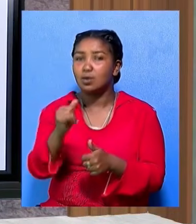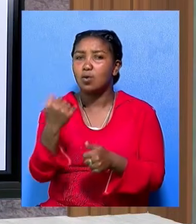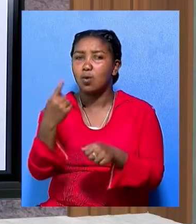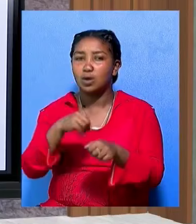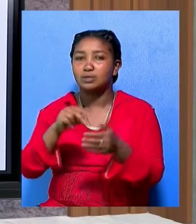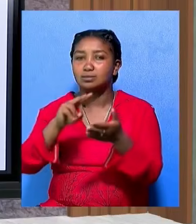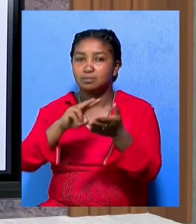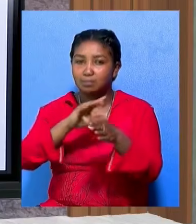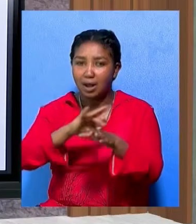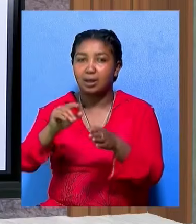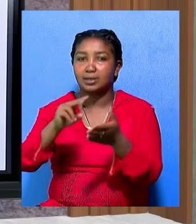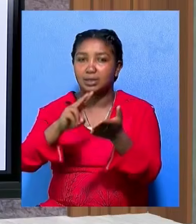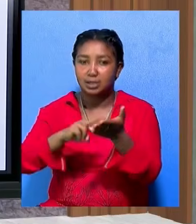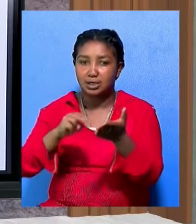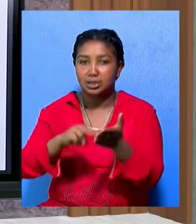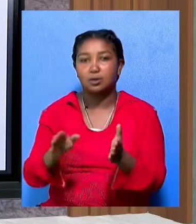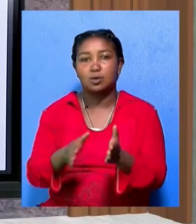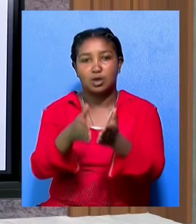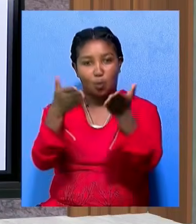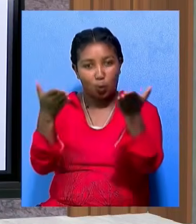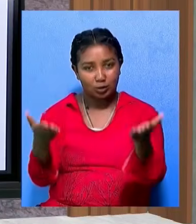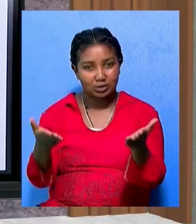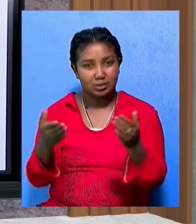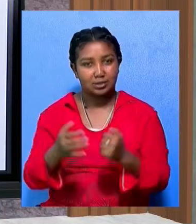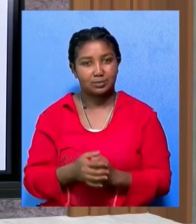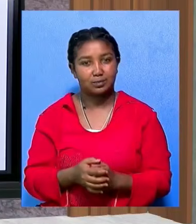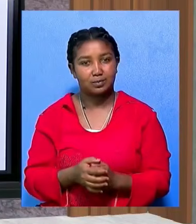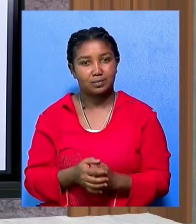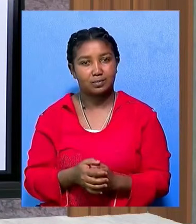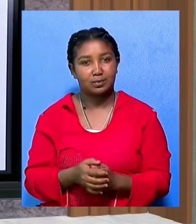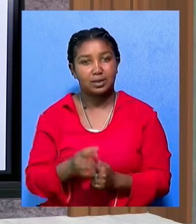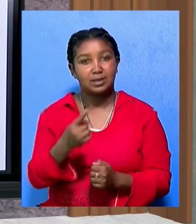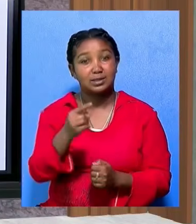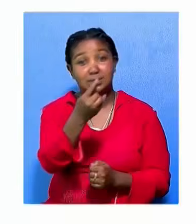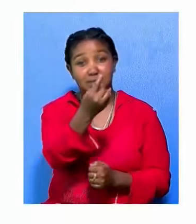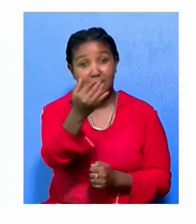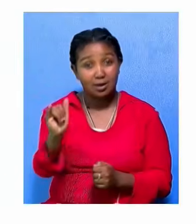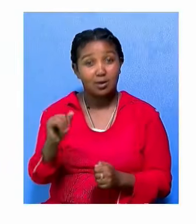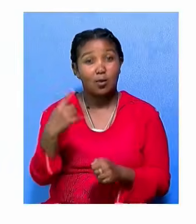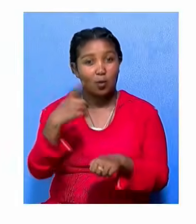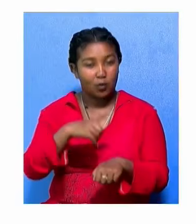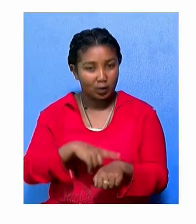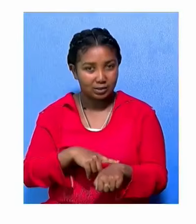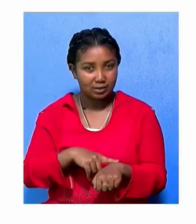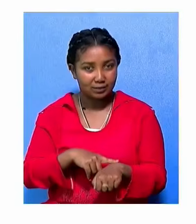books. They always blank read books. They always